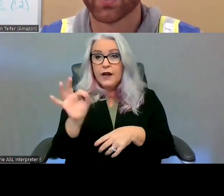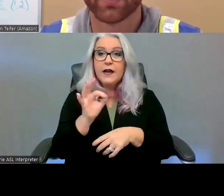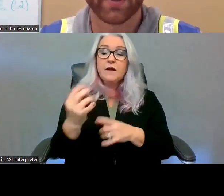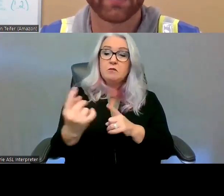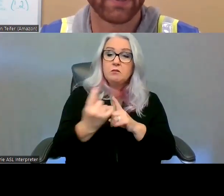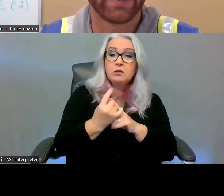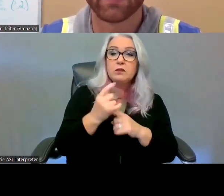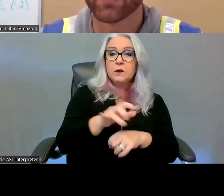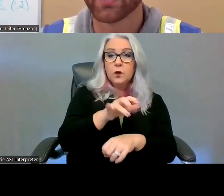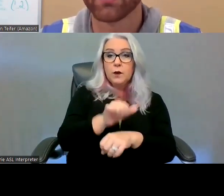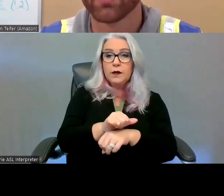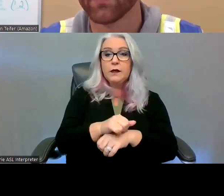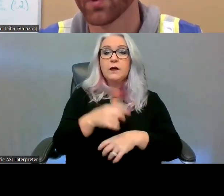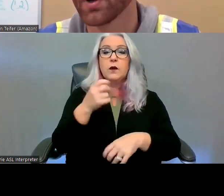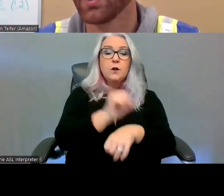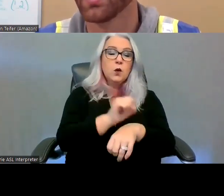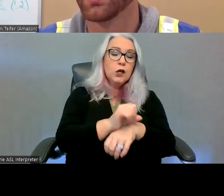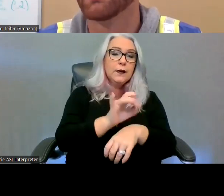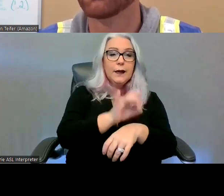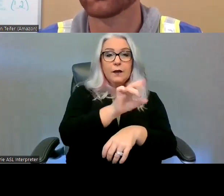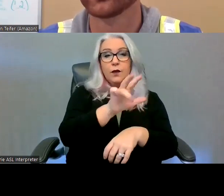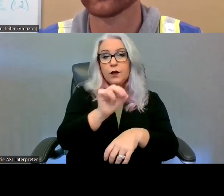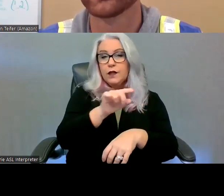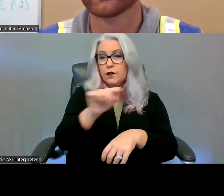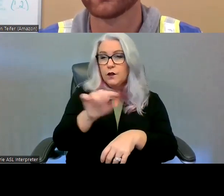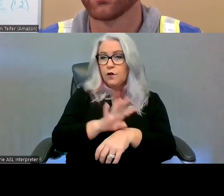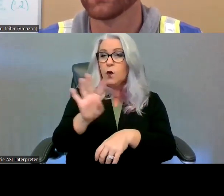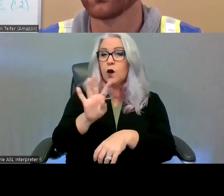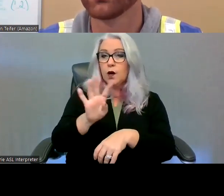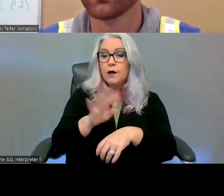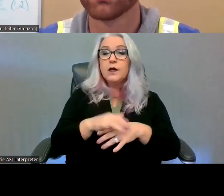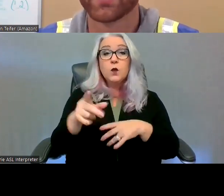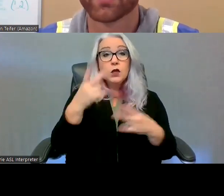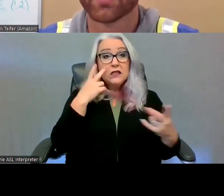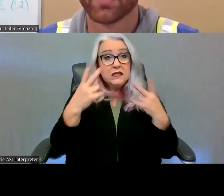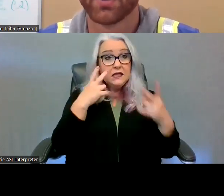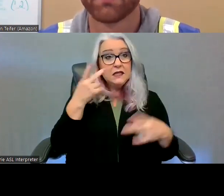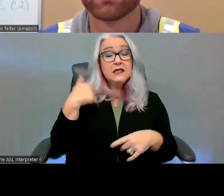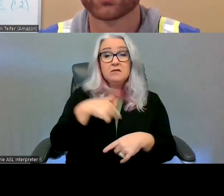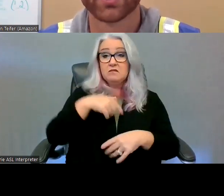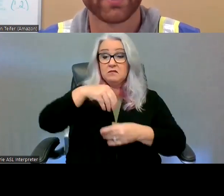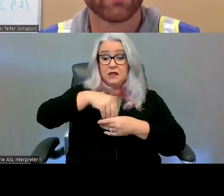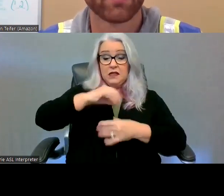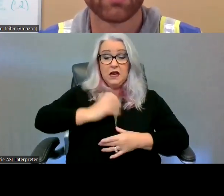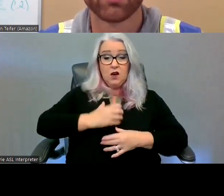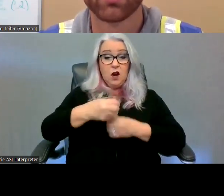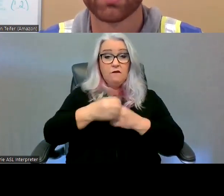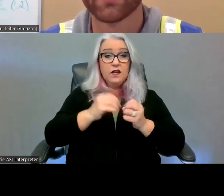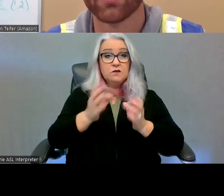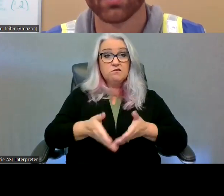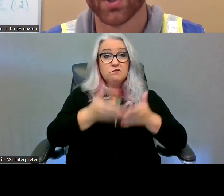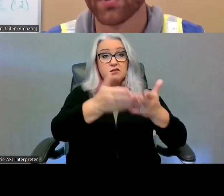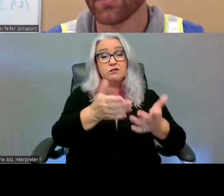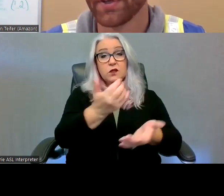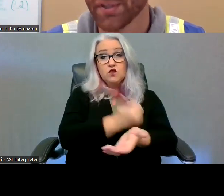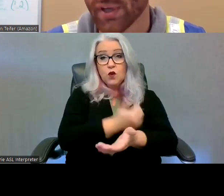We work, like I said, 8:30 to 4. You'll see us in the office to submit your drug test, to